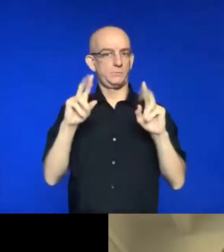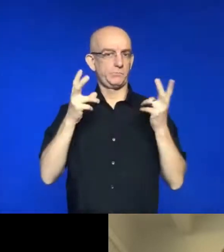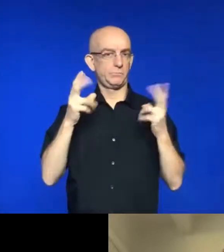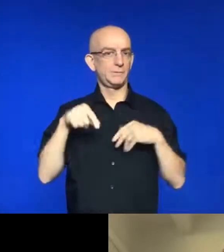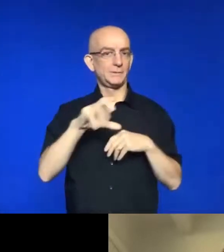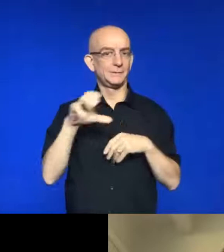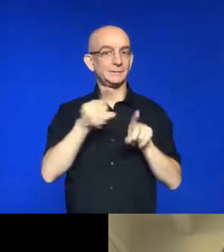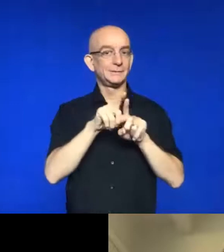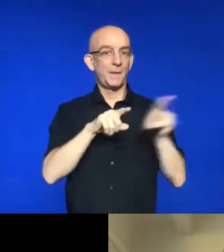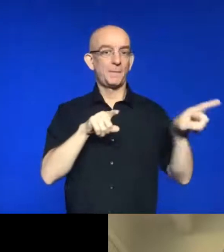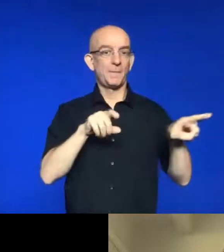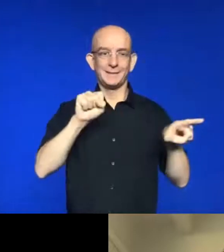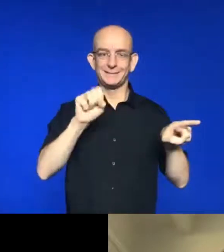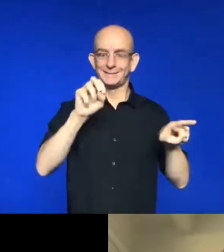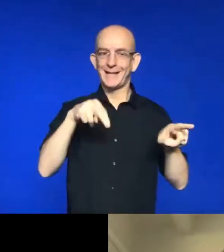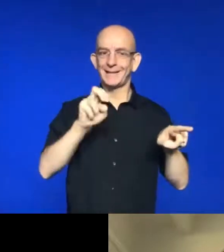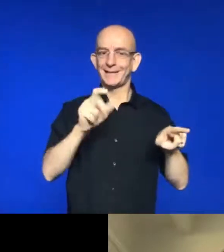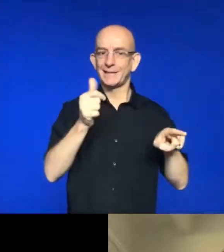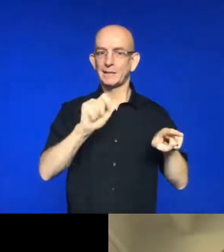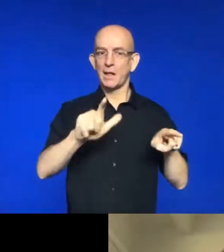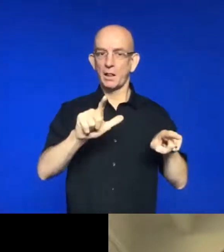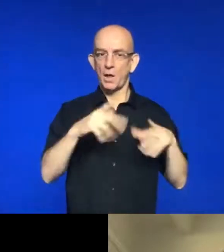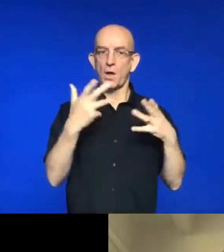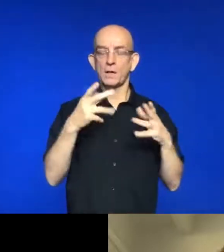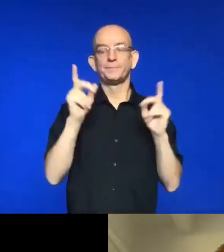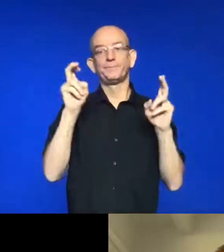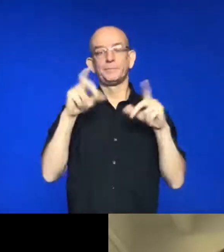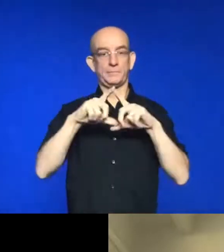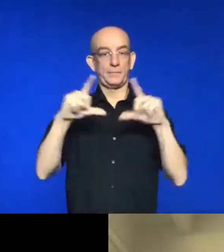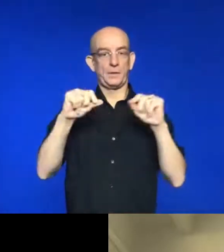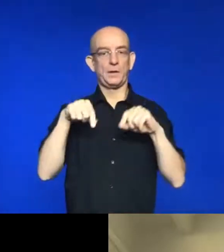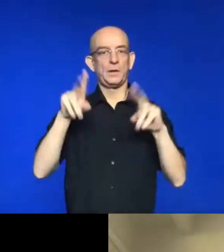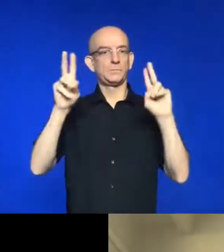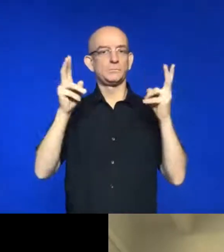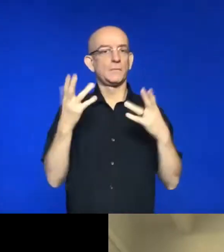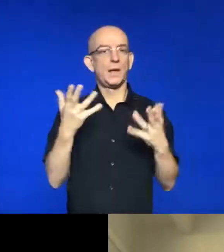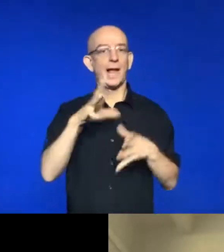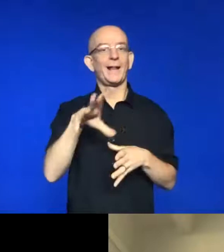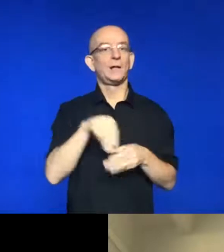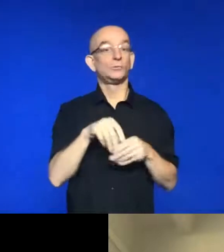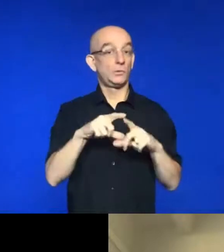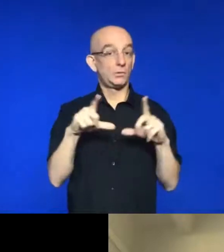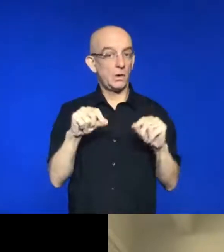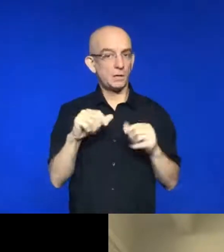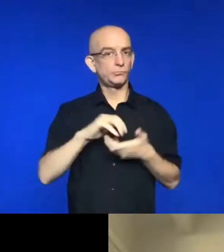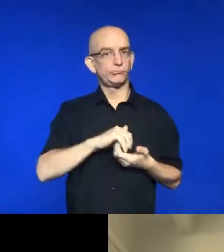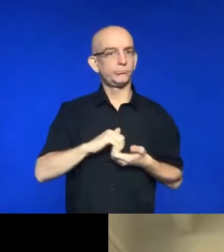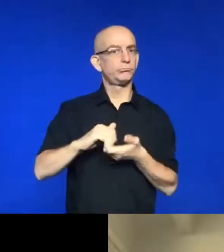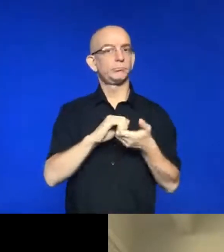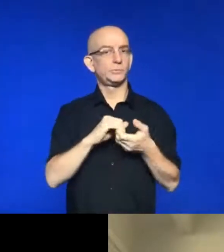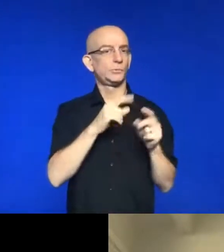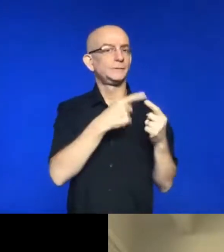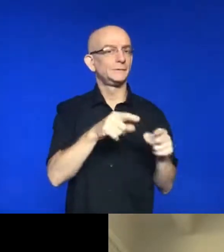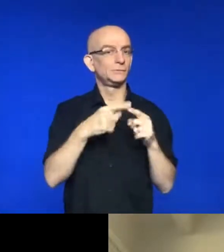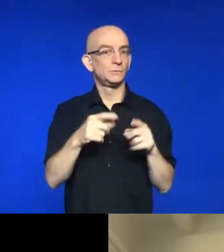stigma is not so strong. For instance, in Senegal, the DPOs were saying, we don't want a disability card because we